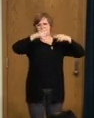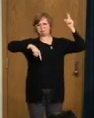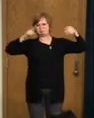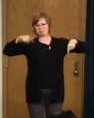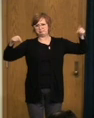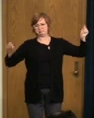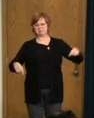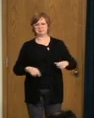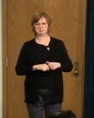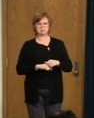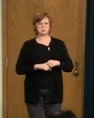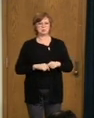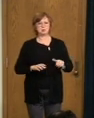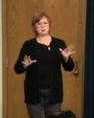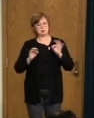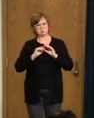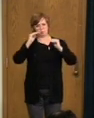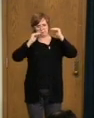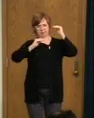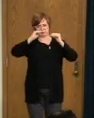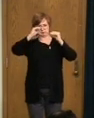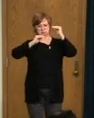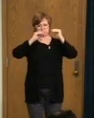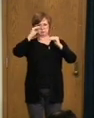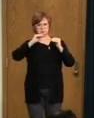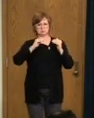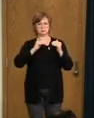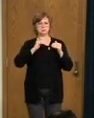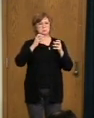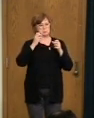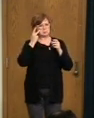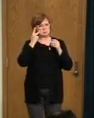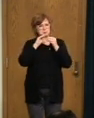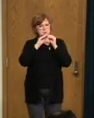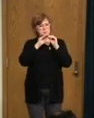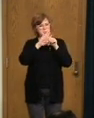see a declining trend, but we minimize the impact on